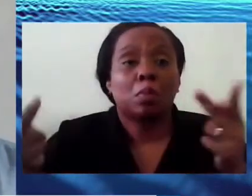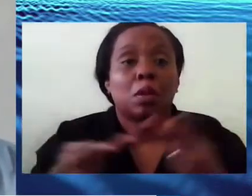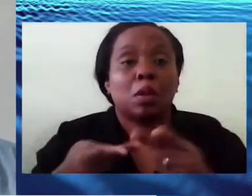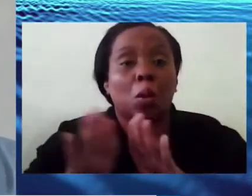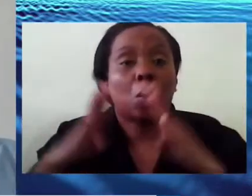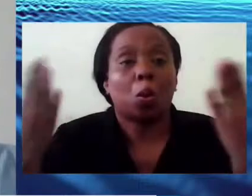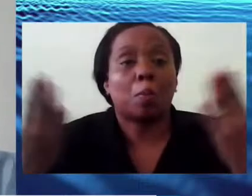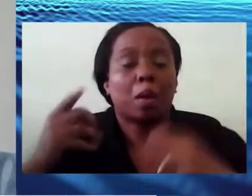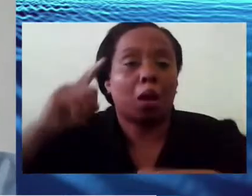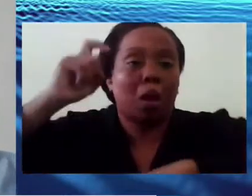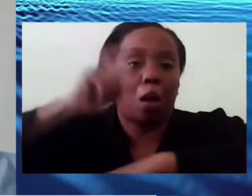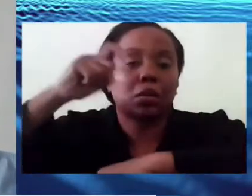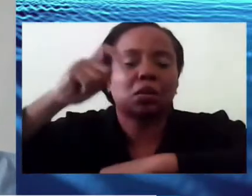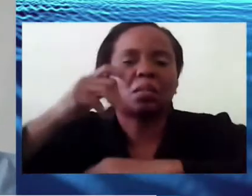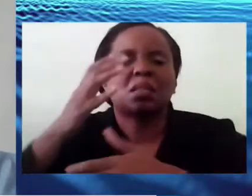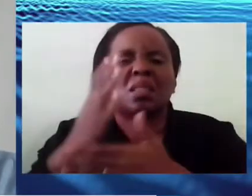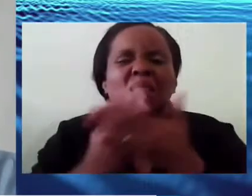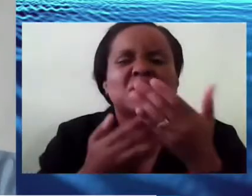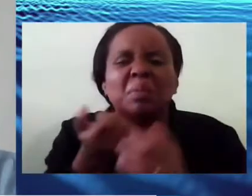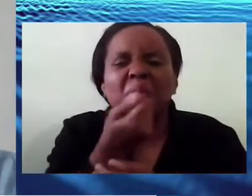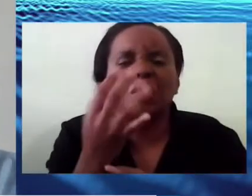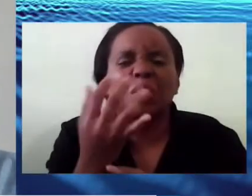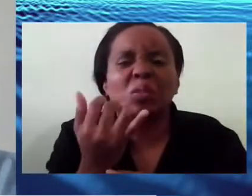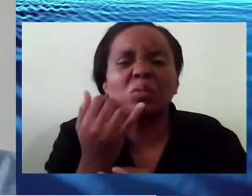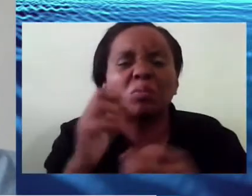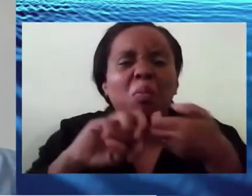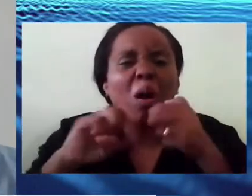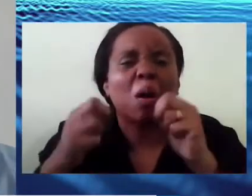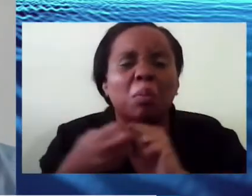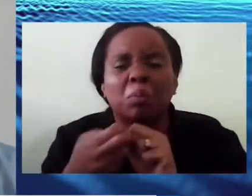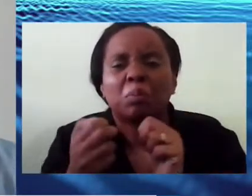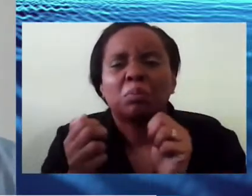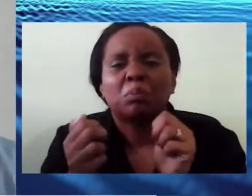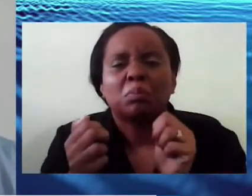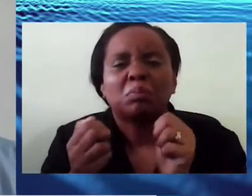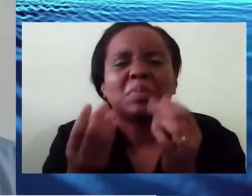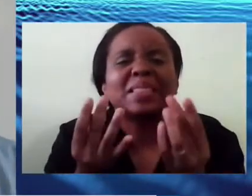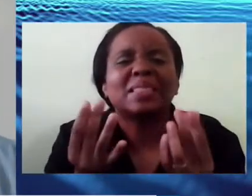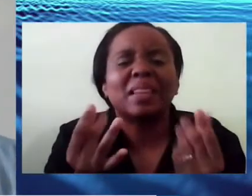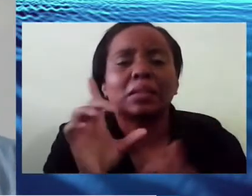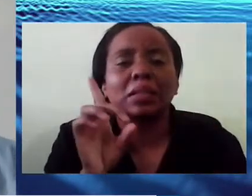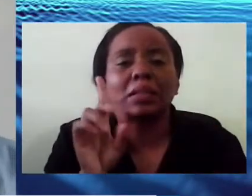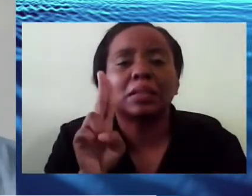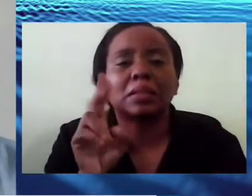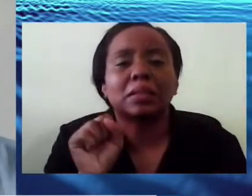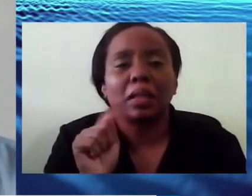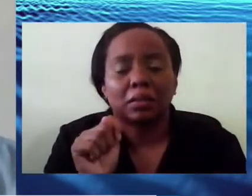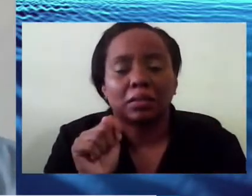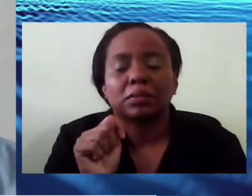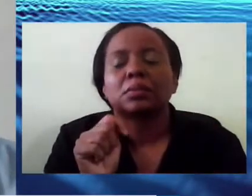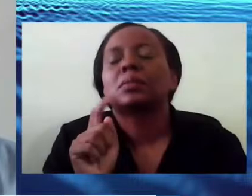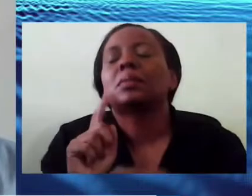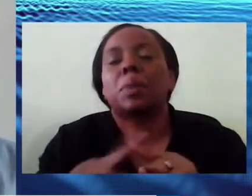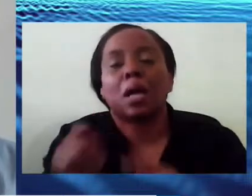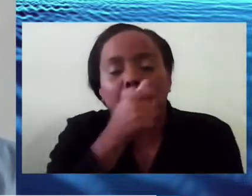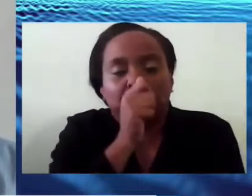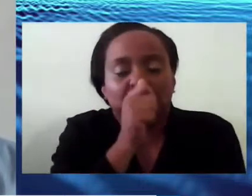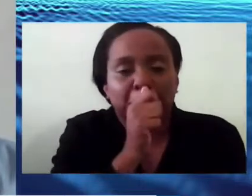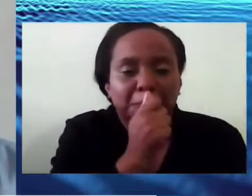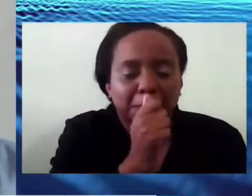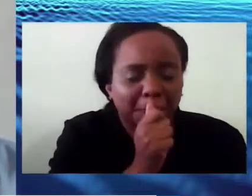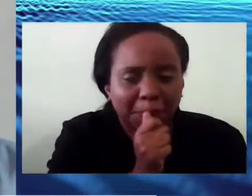had a few hiccups, thus related, but the staff persevered, and I would like to really